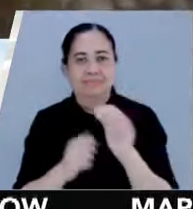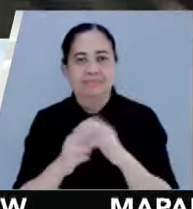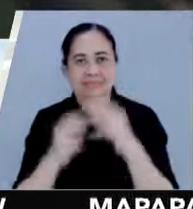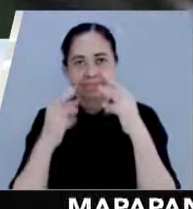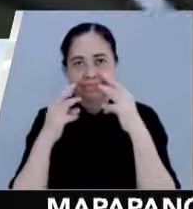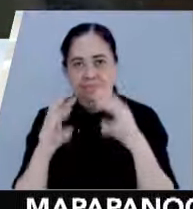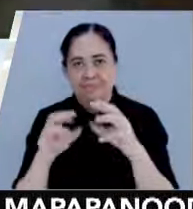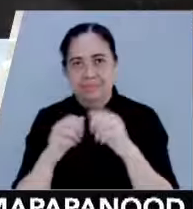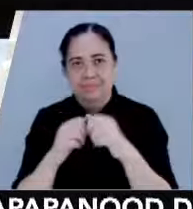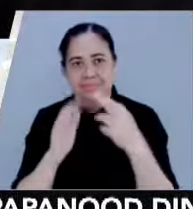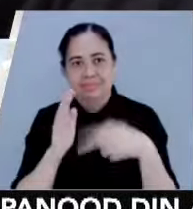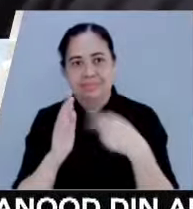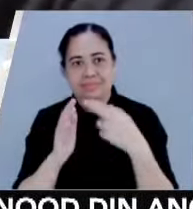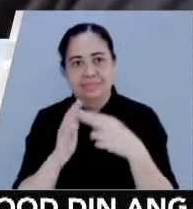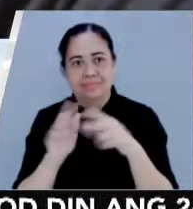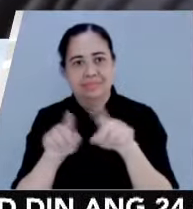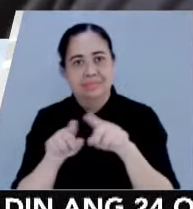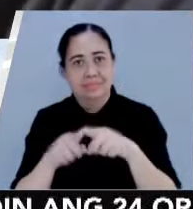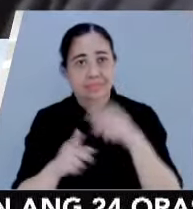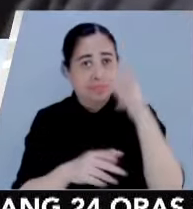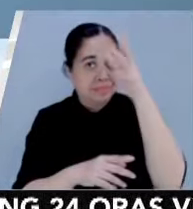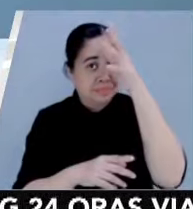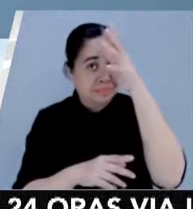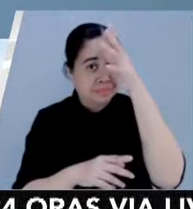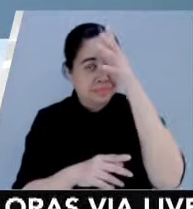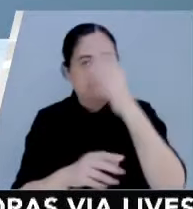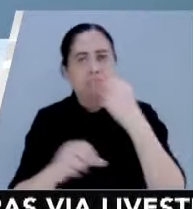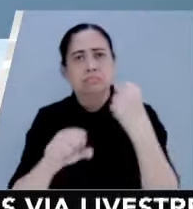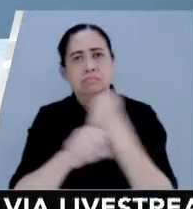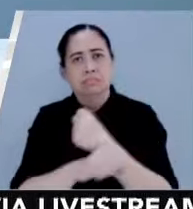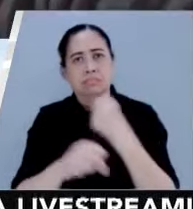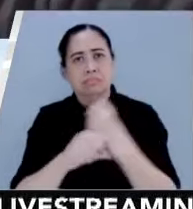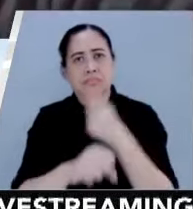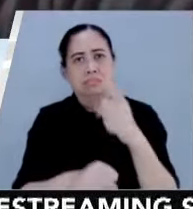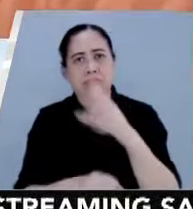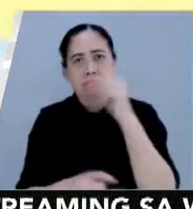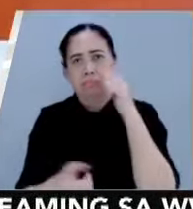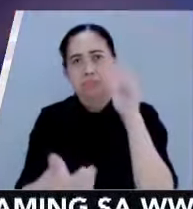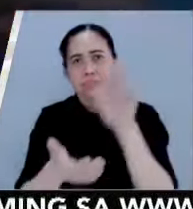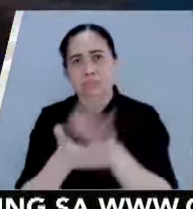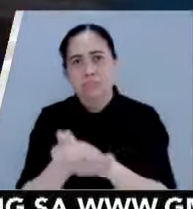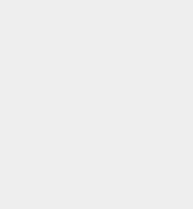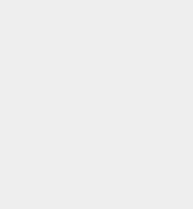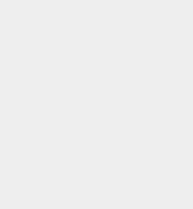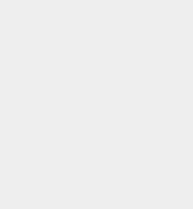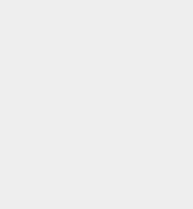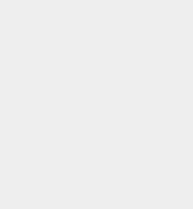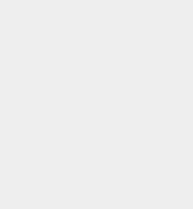pagganap ni EA bilang isang ama na ipaglalaban ang kanyang asawa at mga anak.